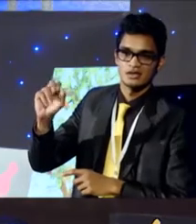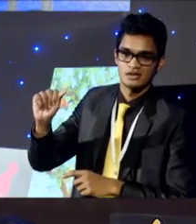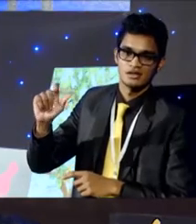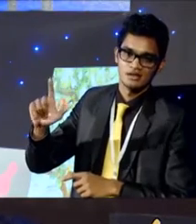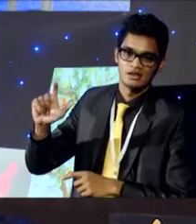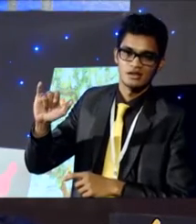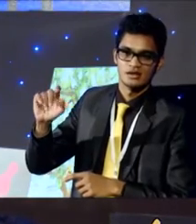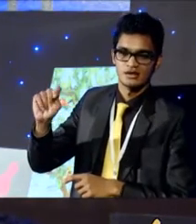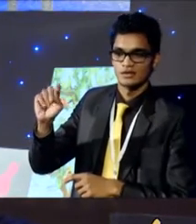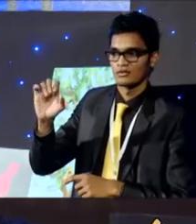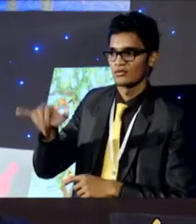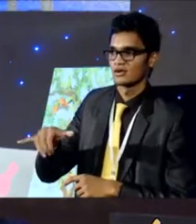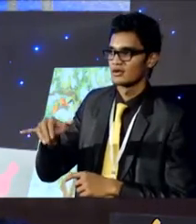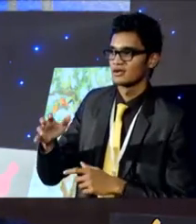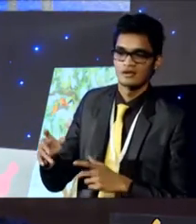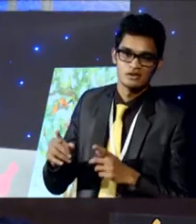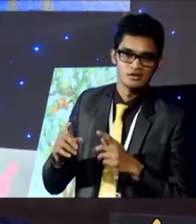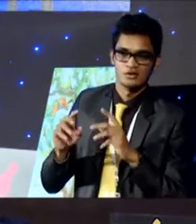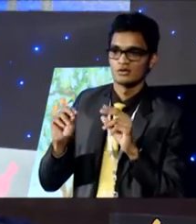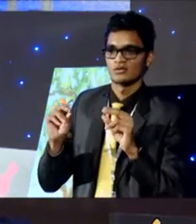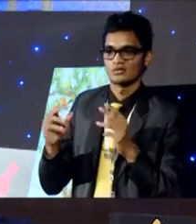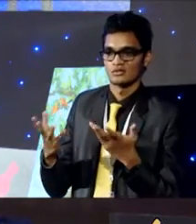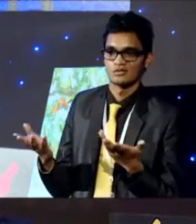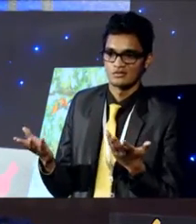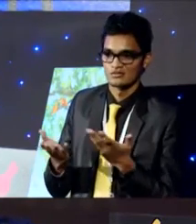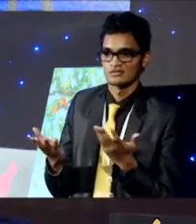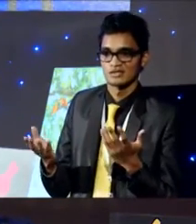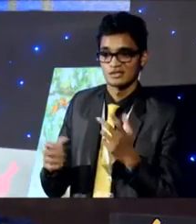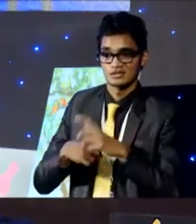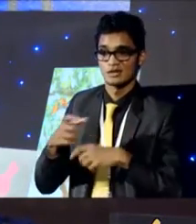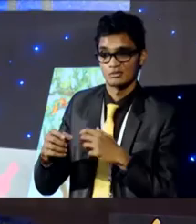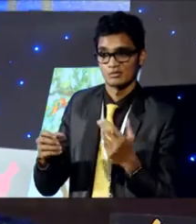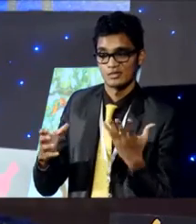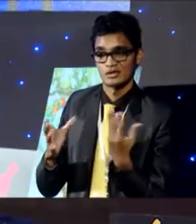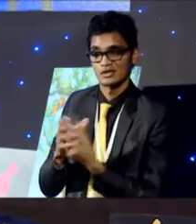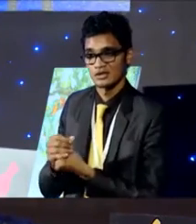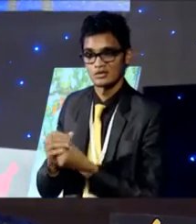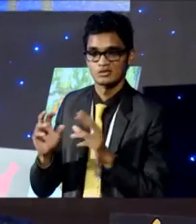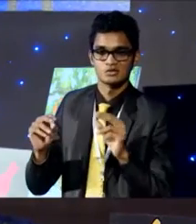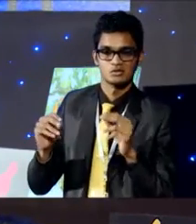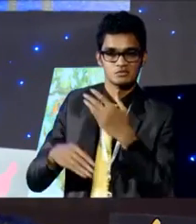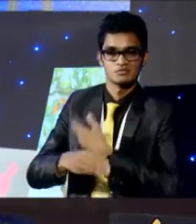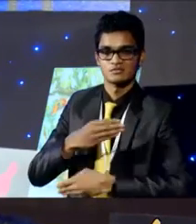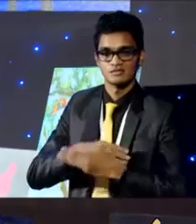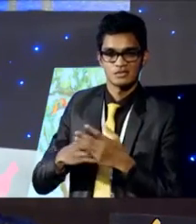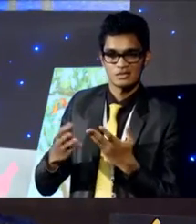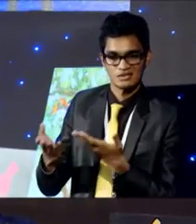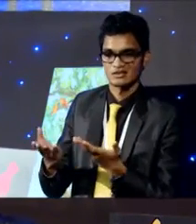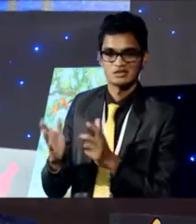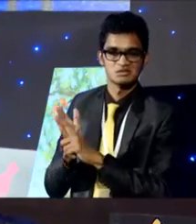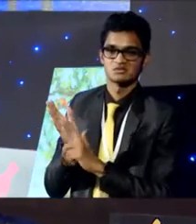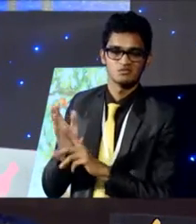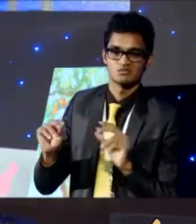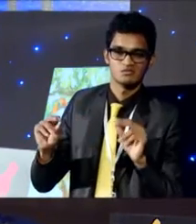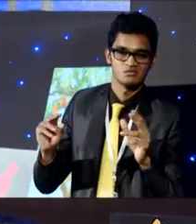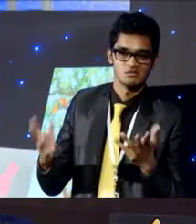is a mandatory, of course, 2% that is sort of non-mandatory because there is no penalty prescribed by Act that if you do not